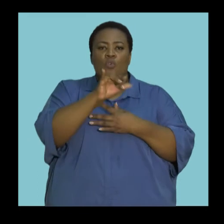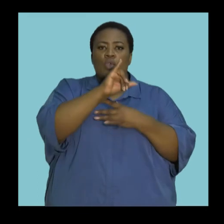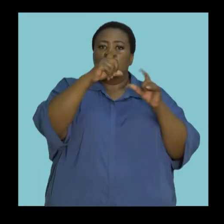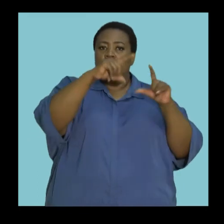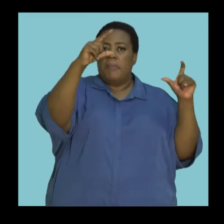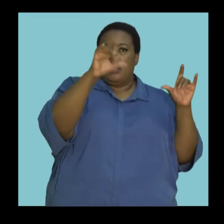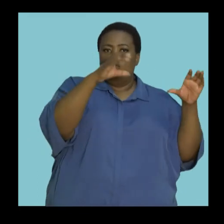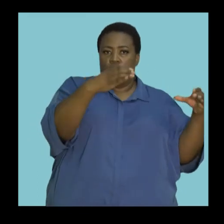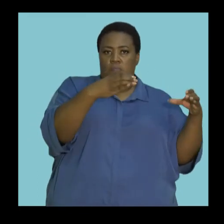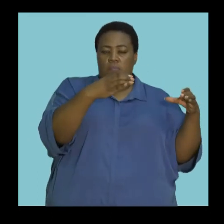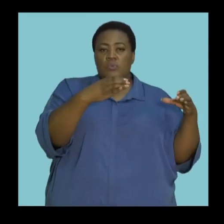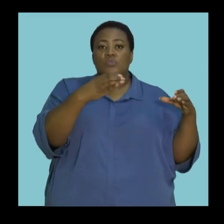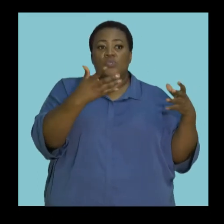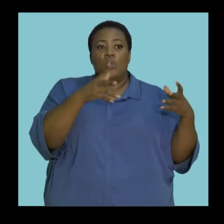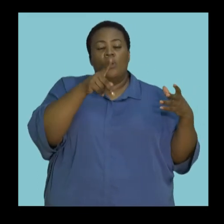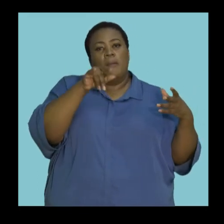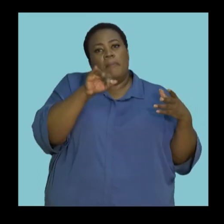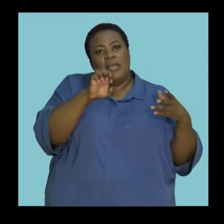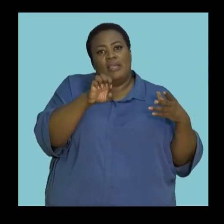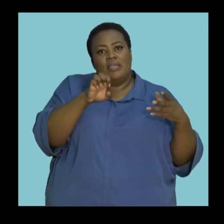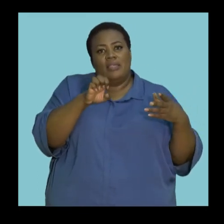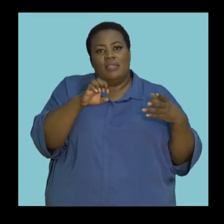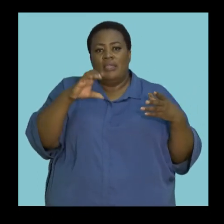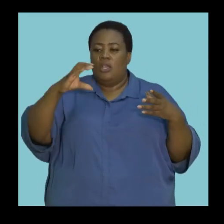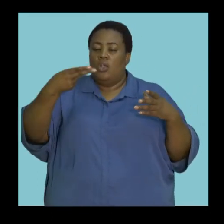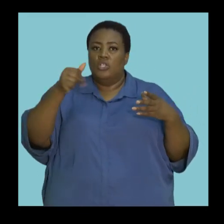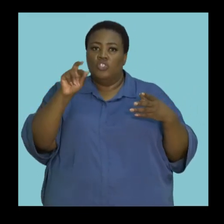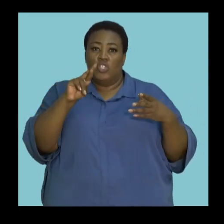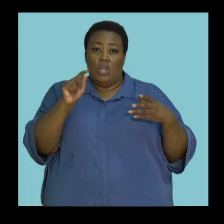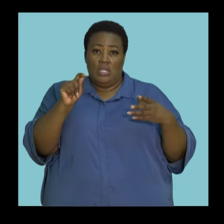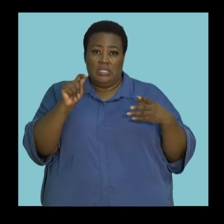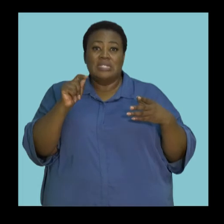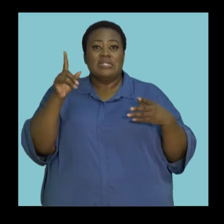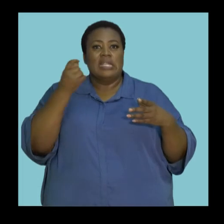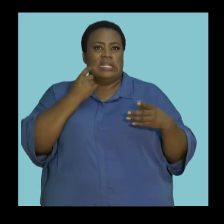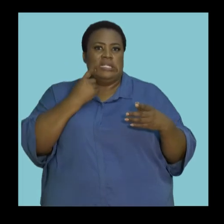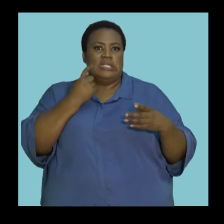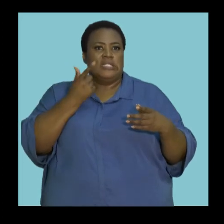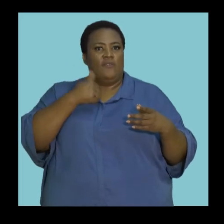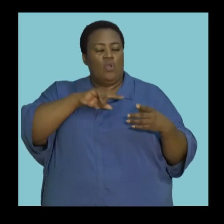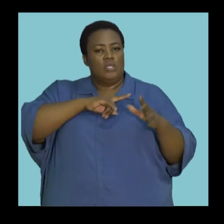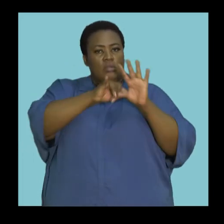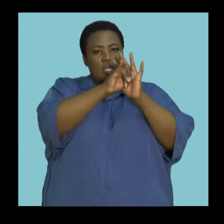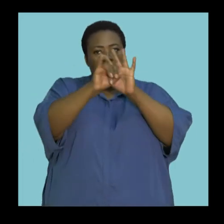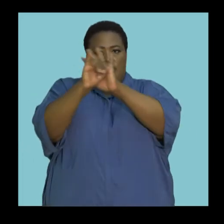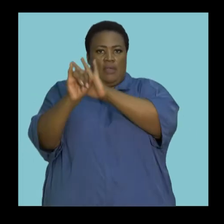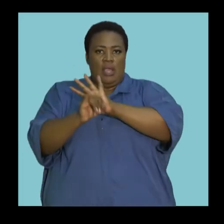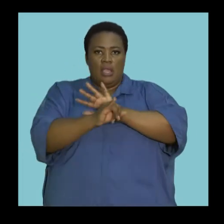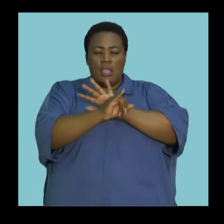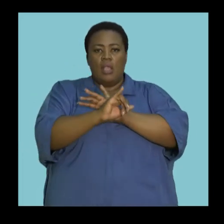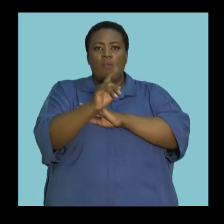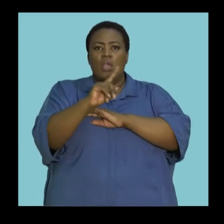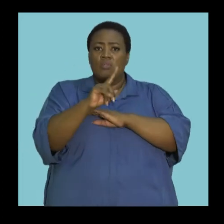which is the larger group. And hence the pie chart makes it a visual representation so that it's easier for us to be able to identify